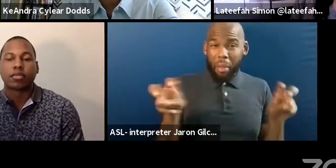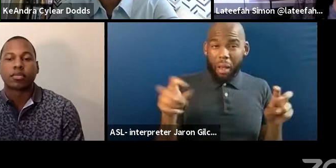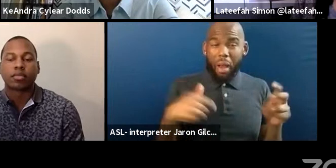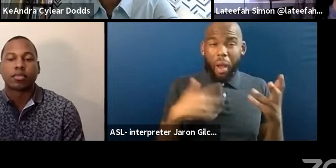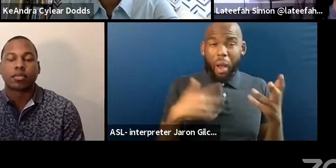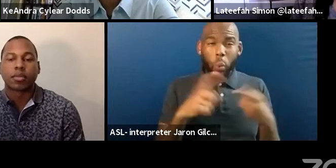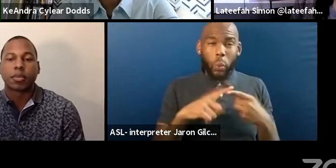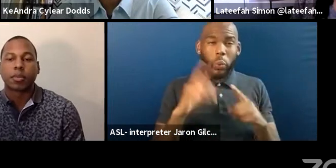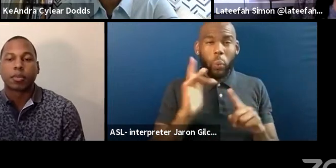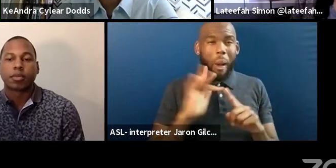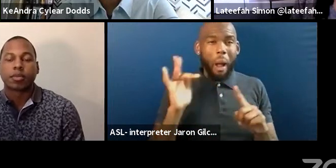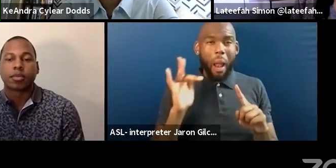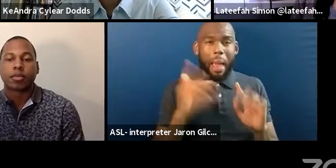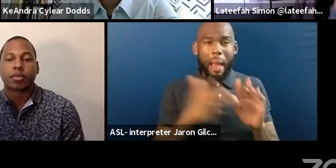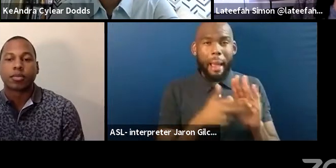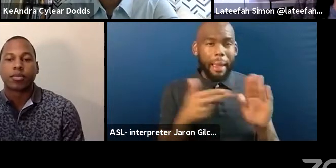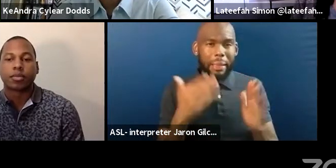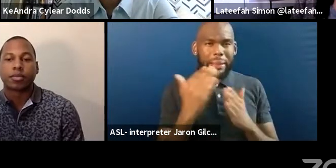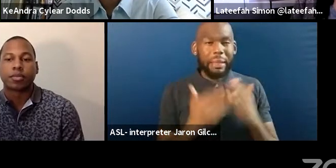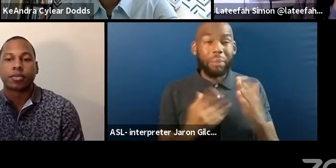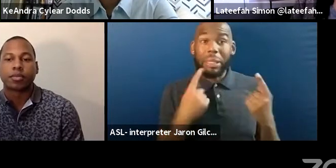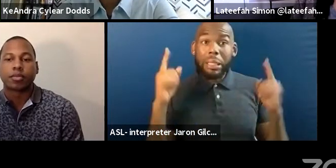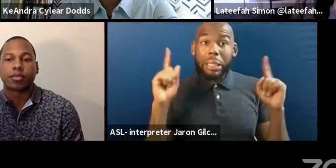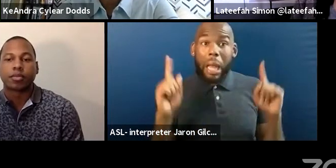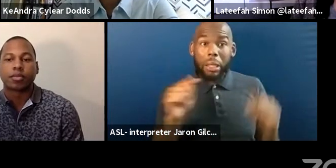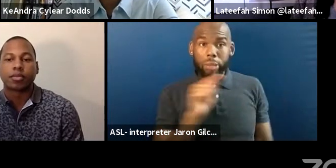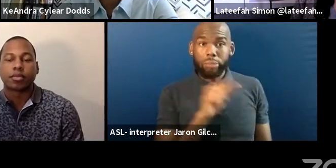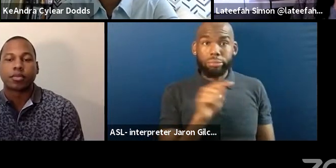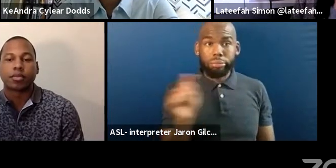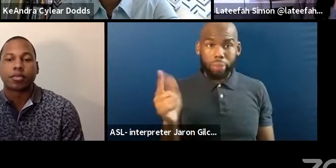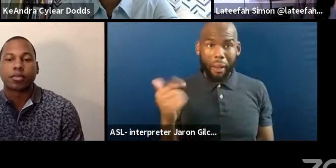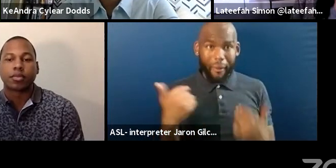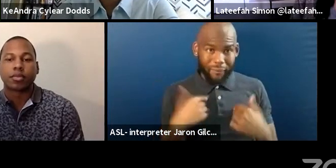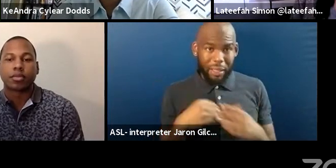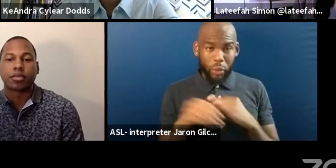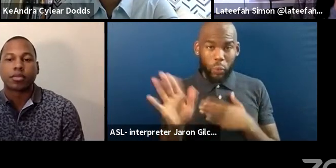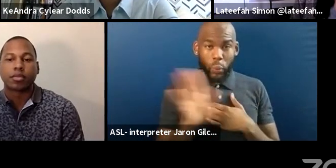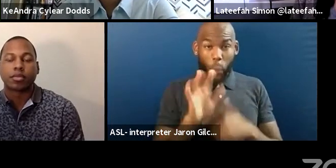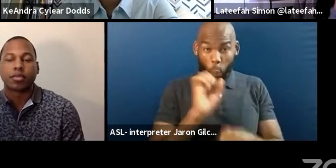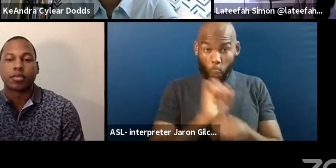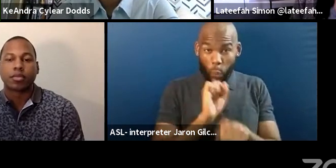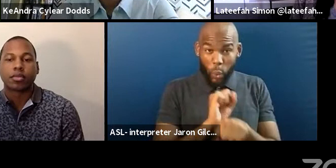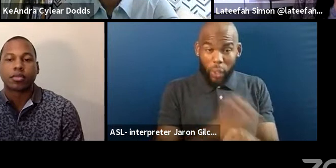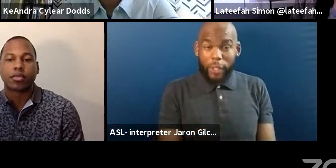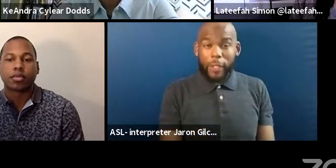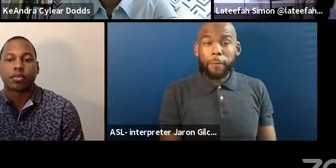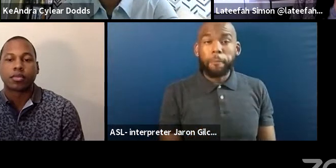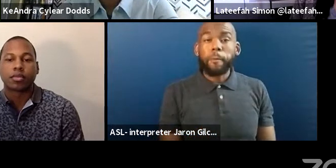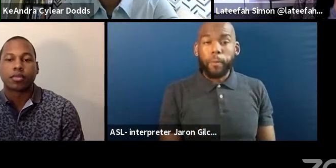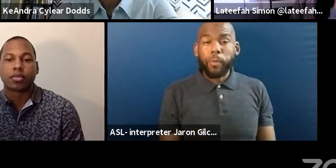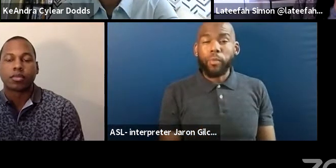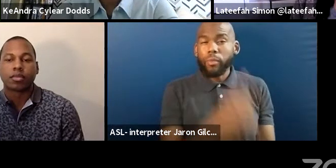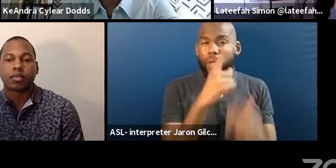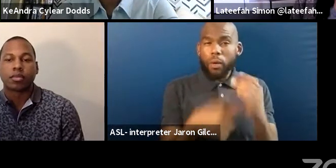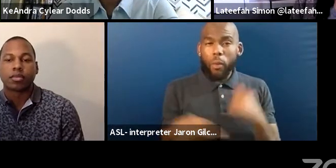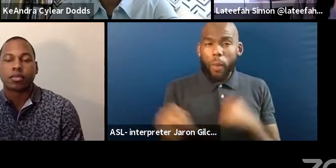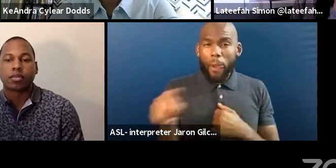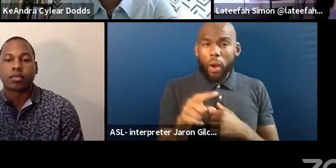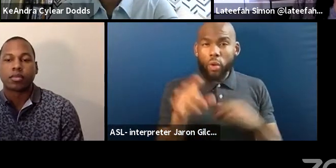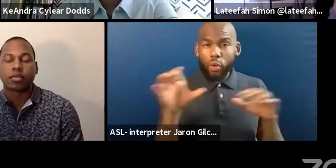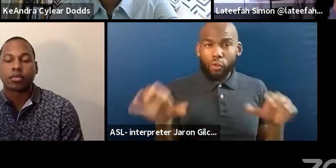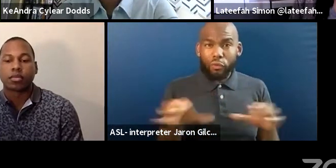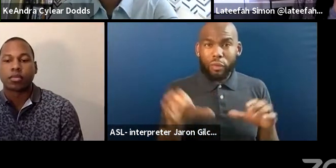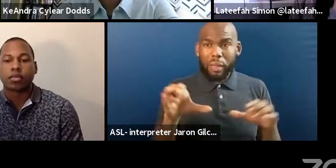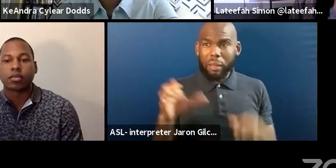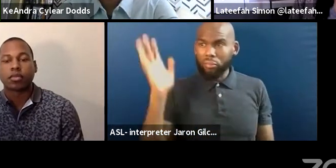highlight some successes that you each have had in your work, in work you've done either now or in the